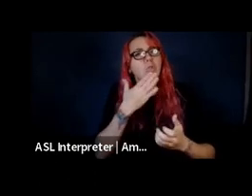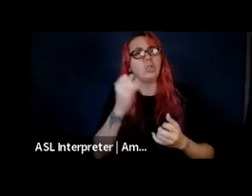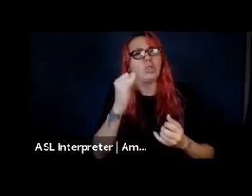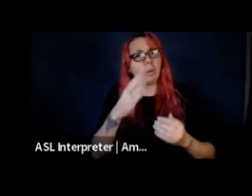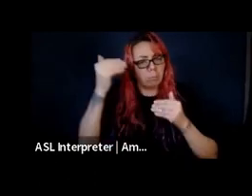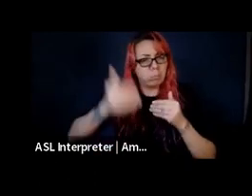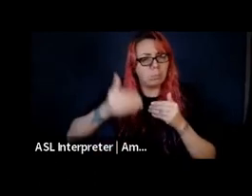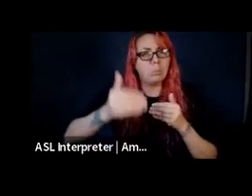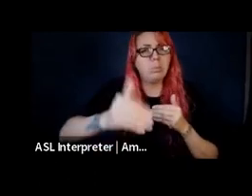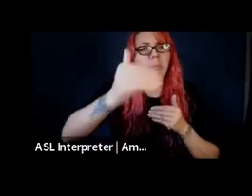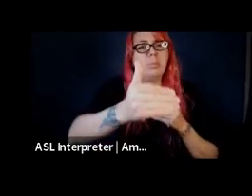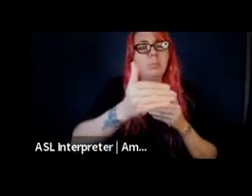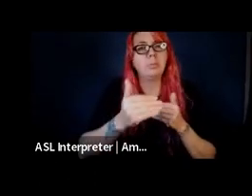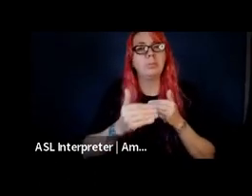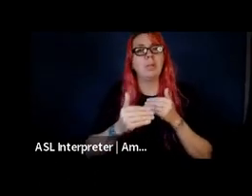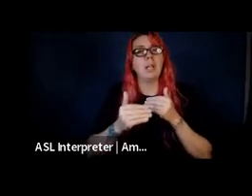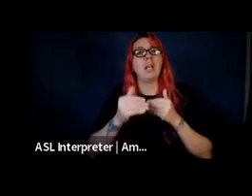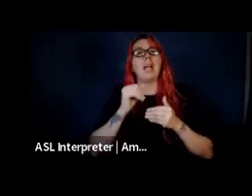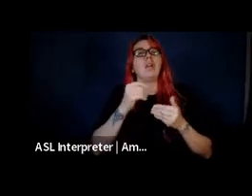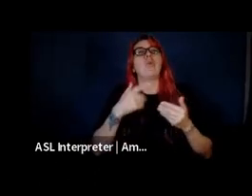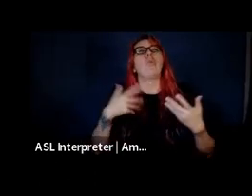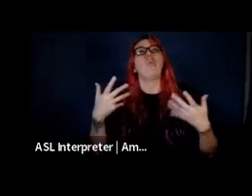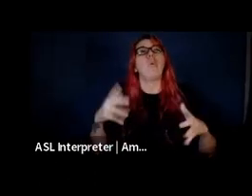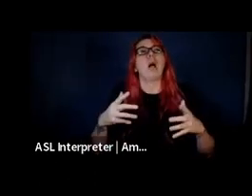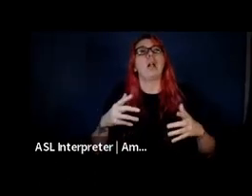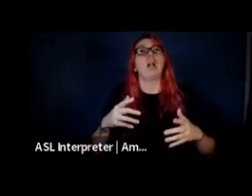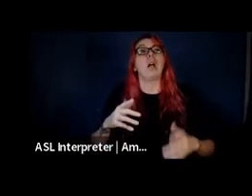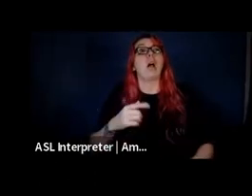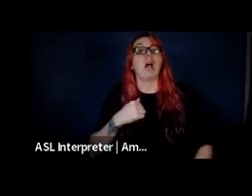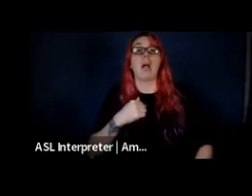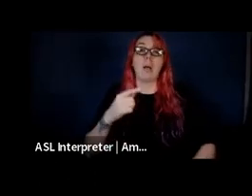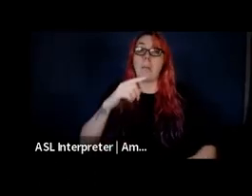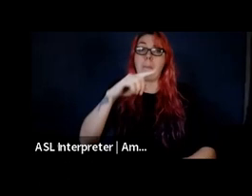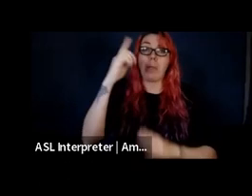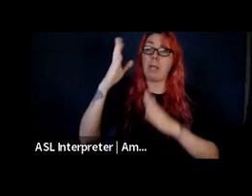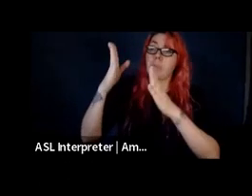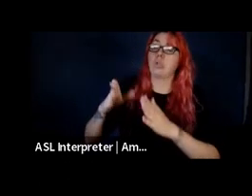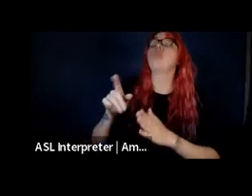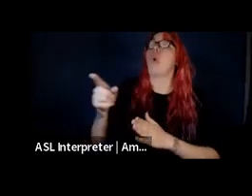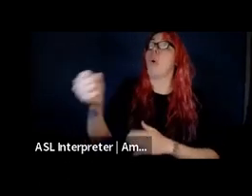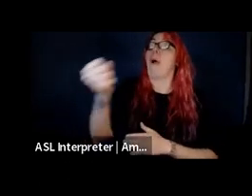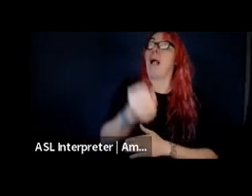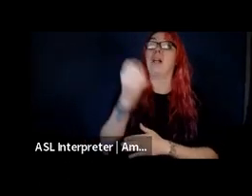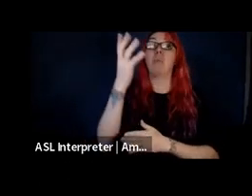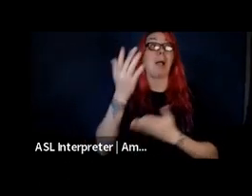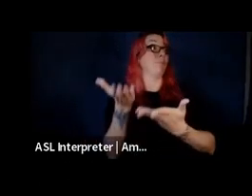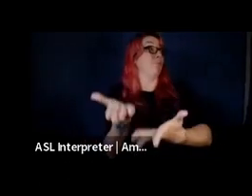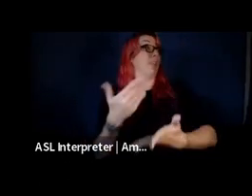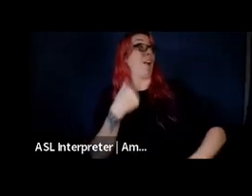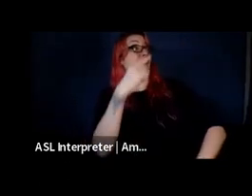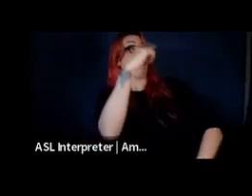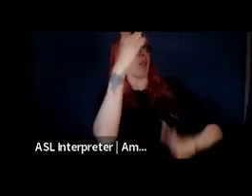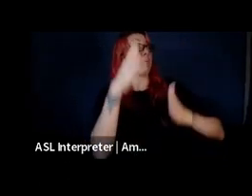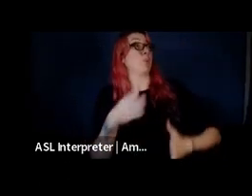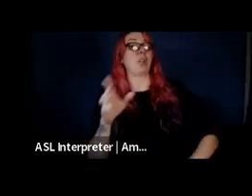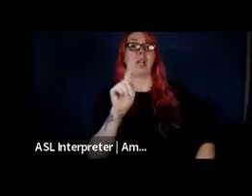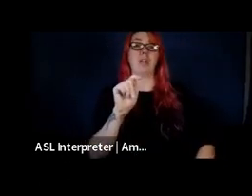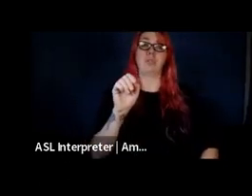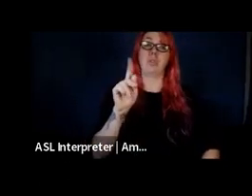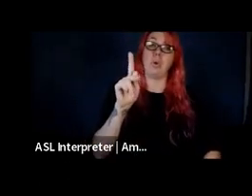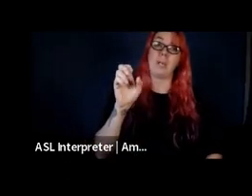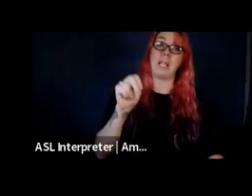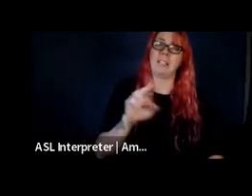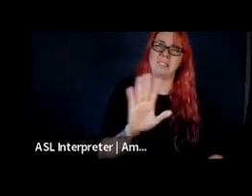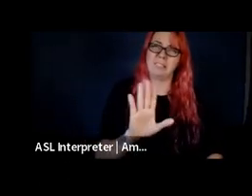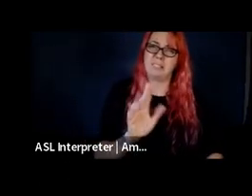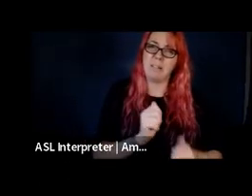Stratford here in Ontario, because I went to part of the season this year. And again, my experience as a consumer,